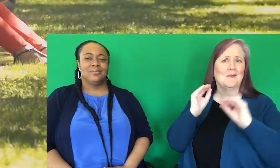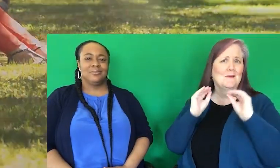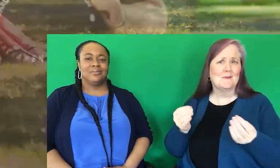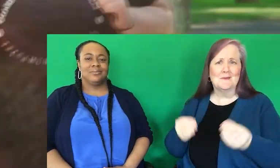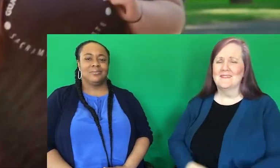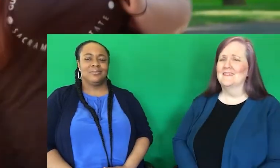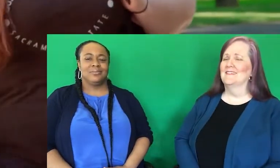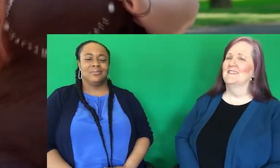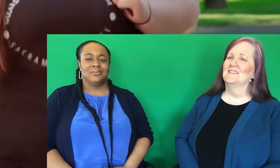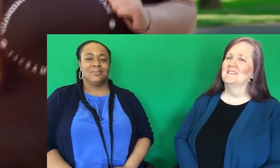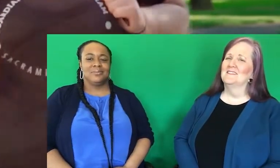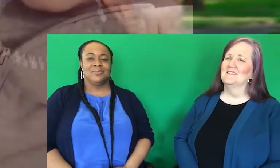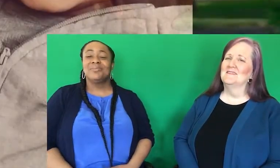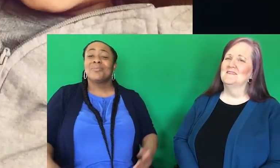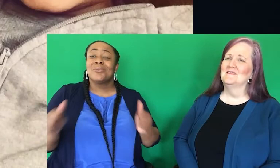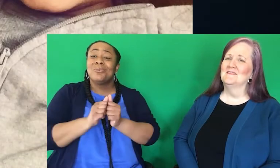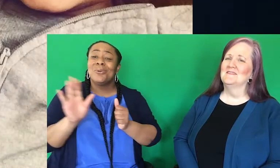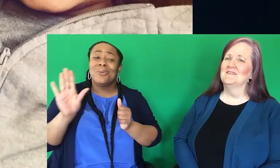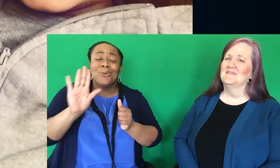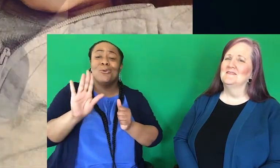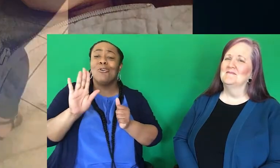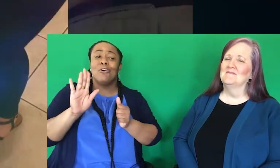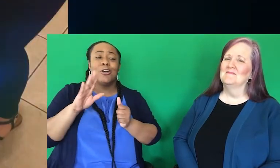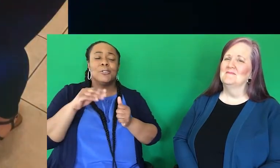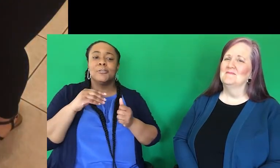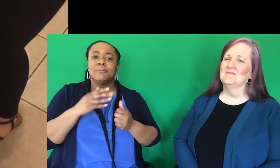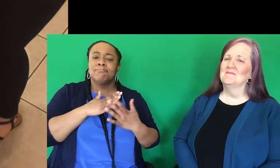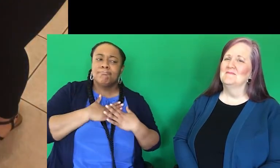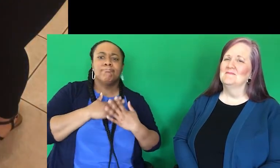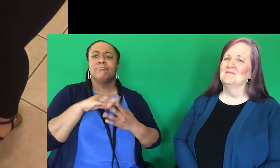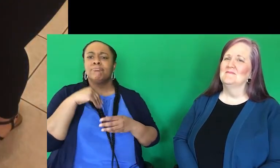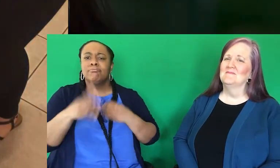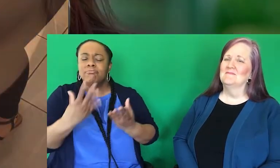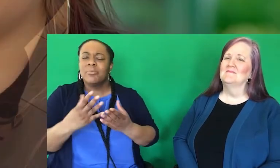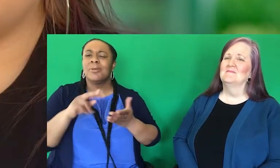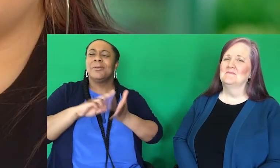Sac State students can achieve. Definitely with the generosity and support that you give